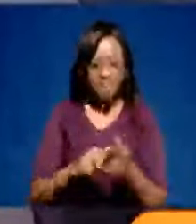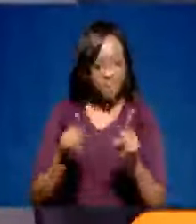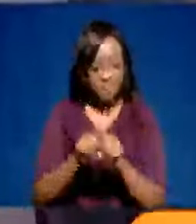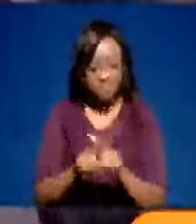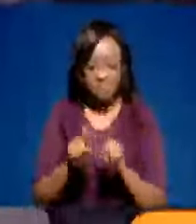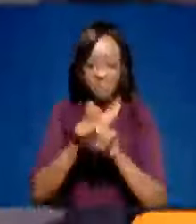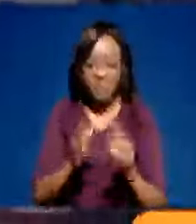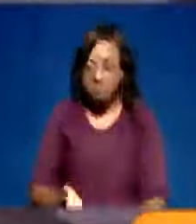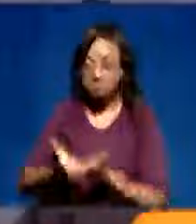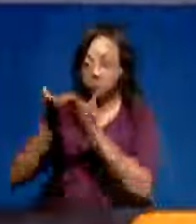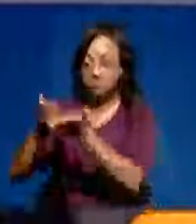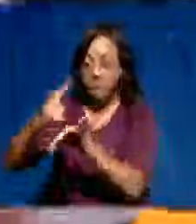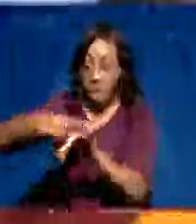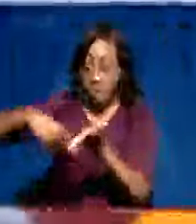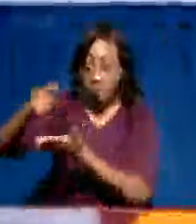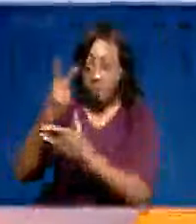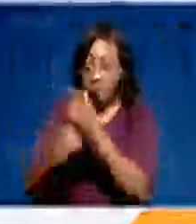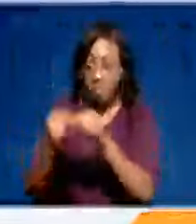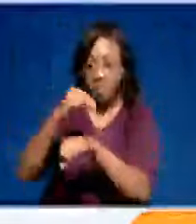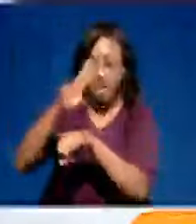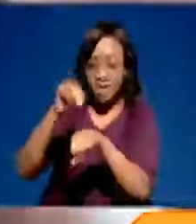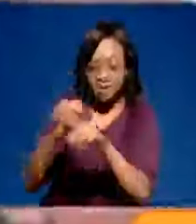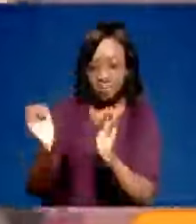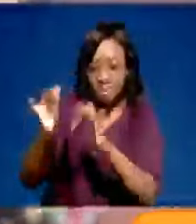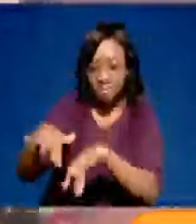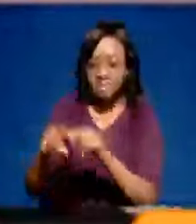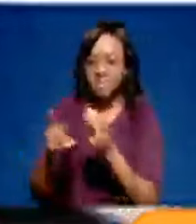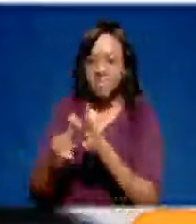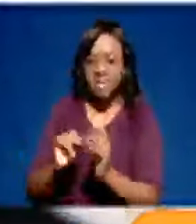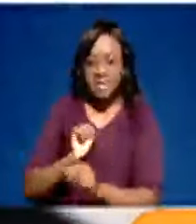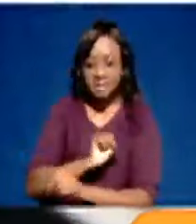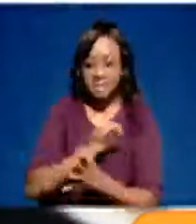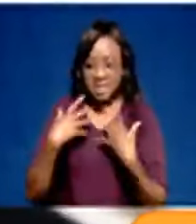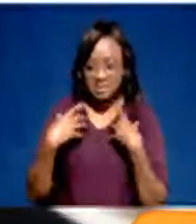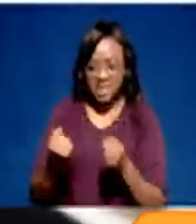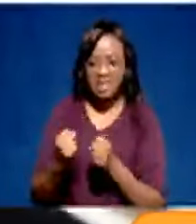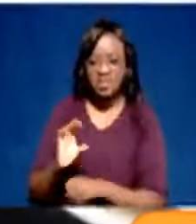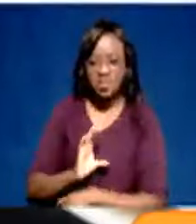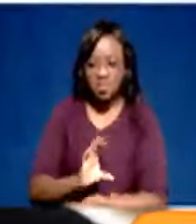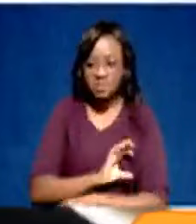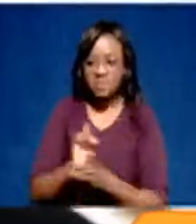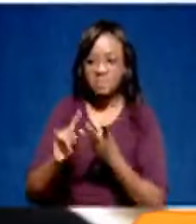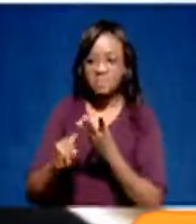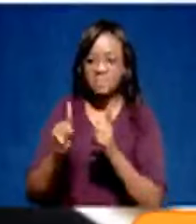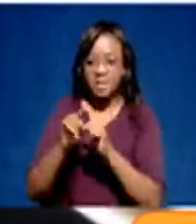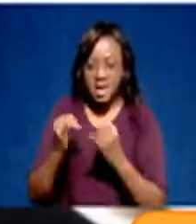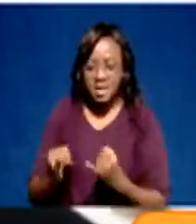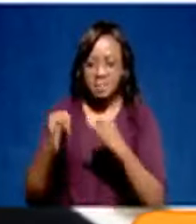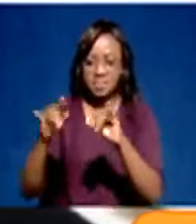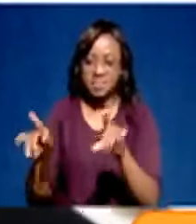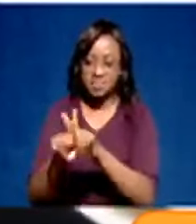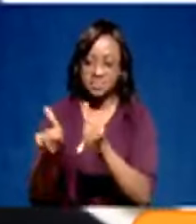for approval from both the National Assembly and the Senate Health Committee before gazettement and finally implementation of the